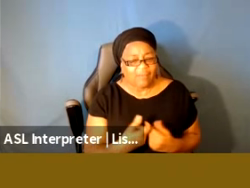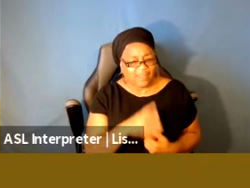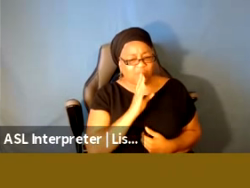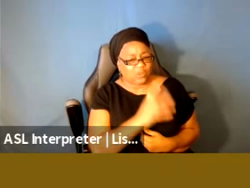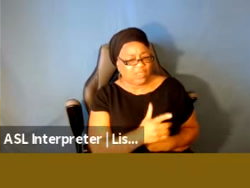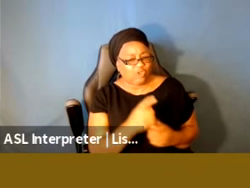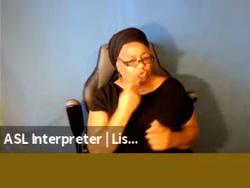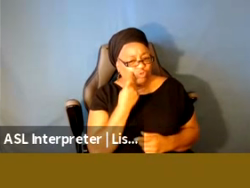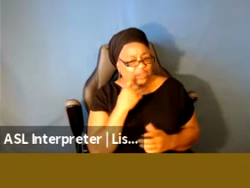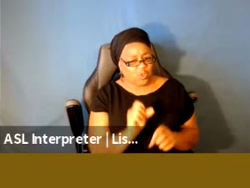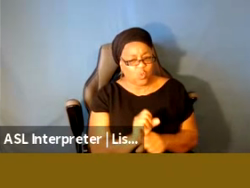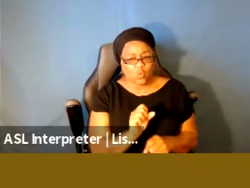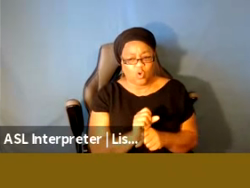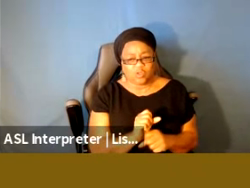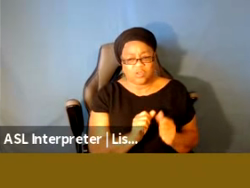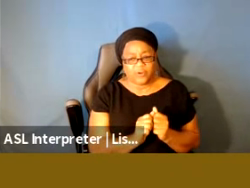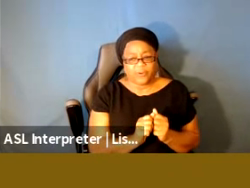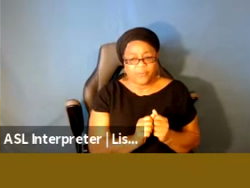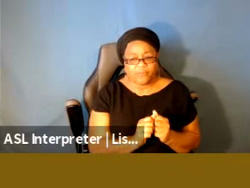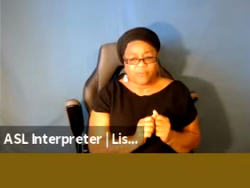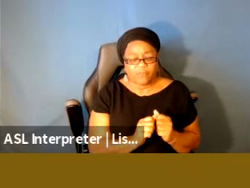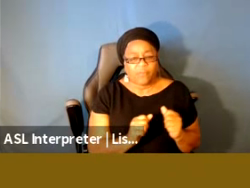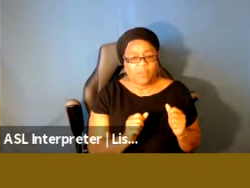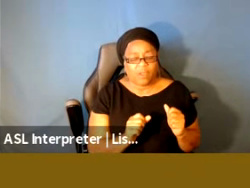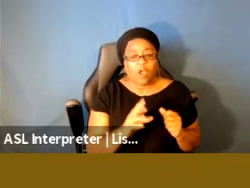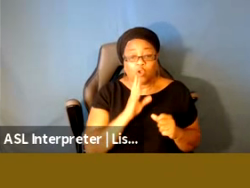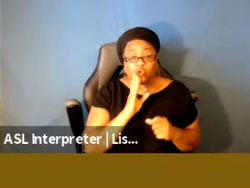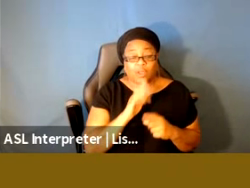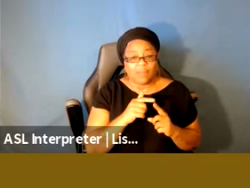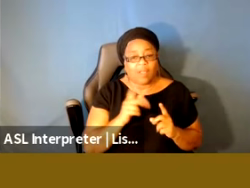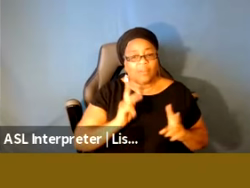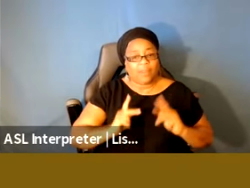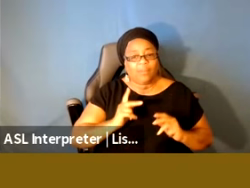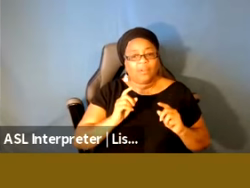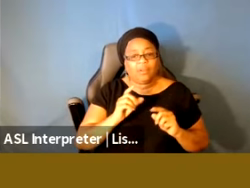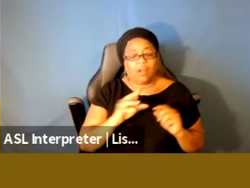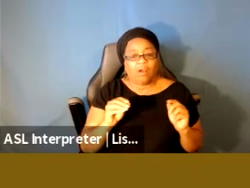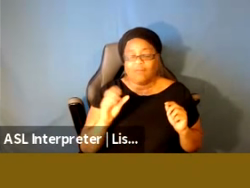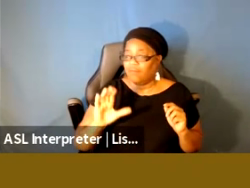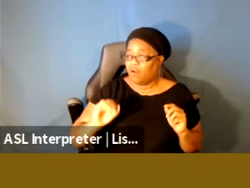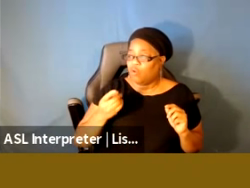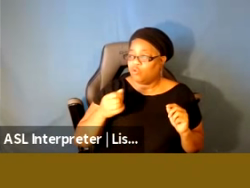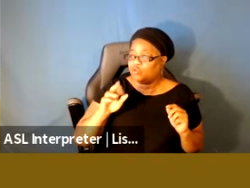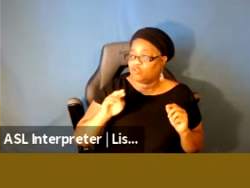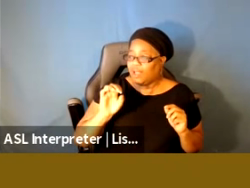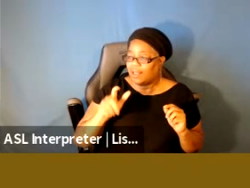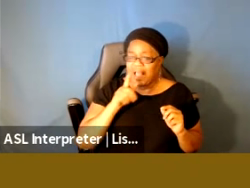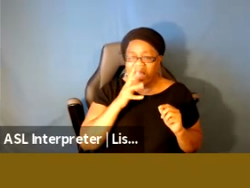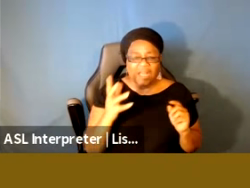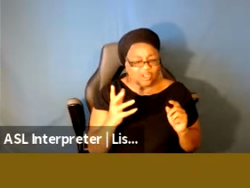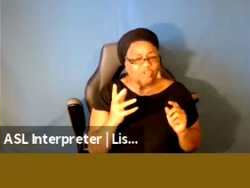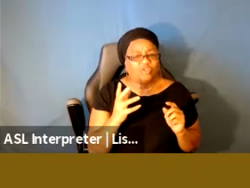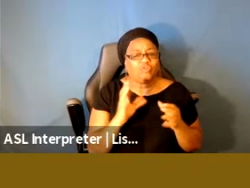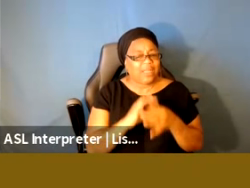before he passed was dealing with the Aboriginal people of Australia. And it related to, you know, it's related to like the native people of